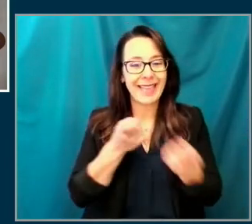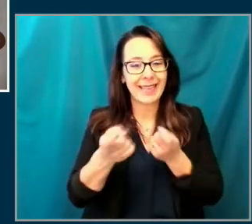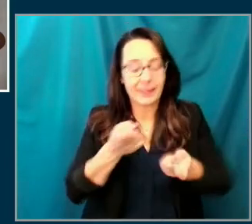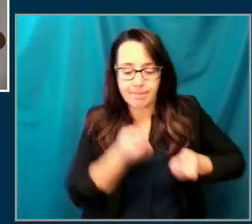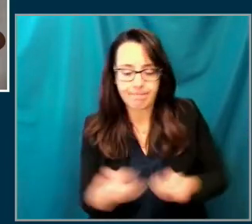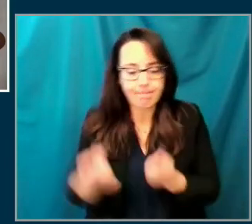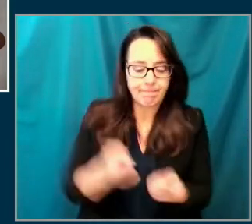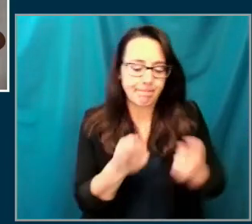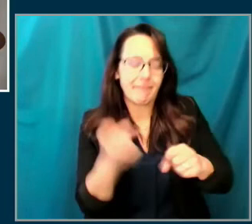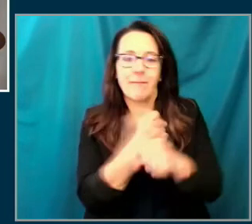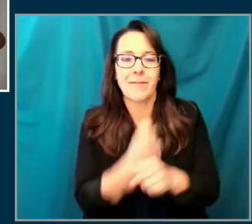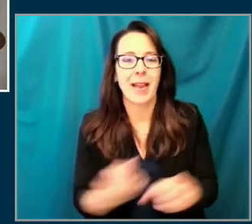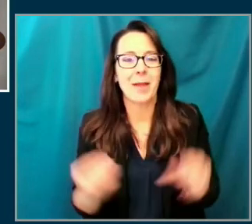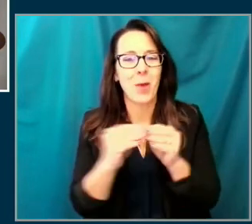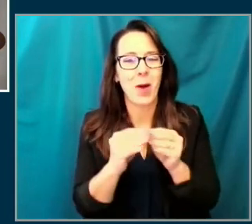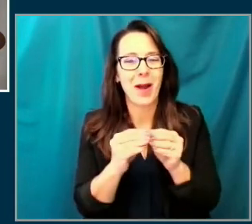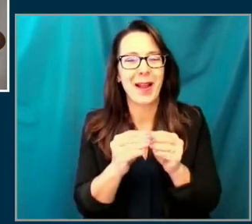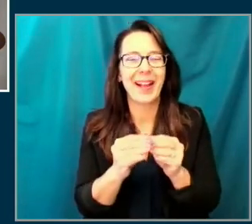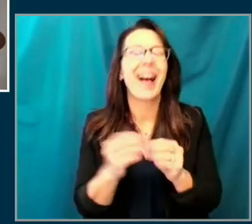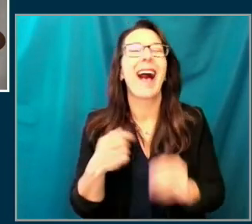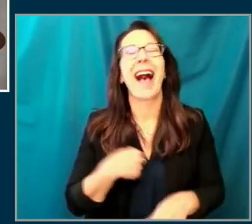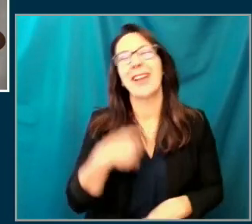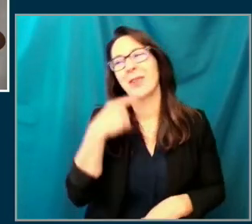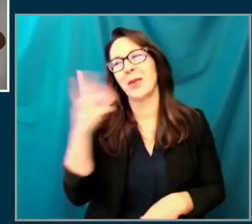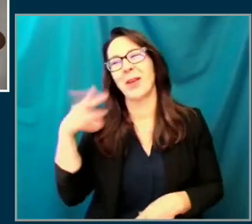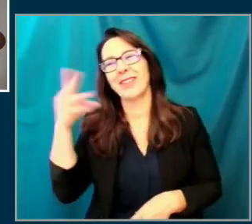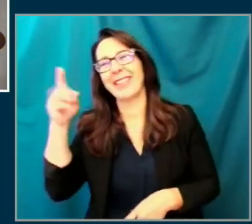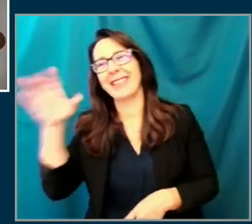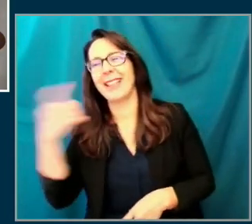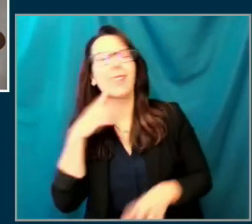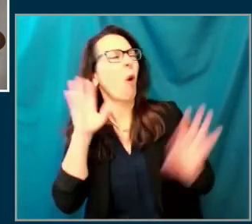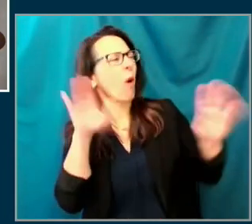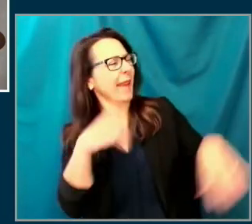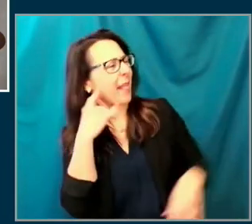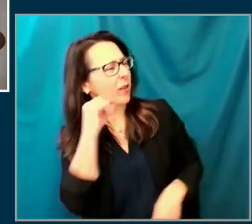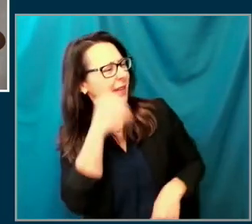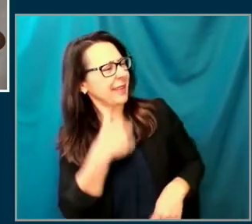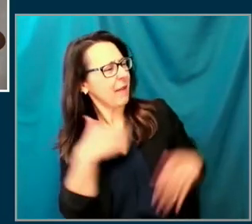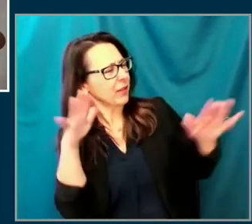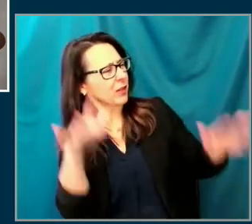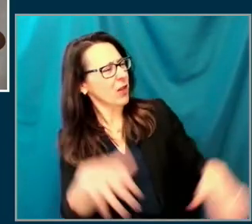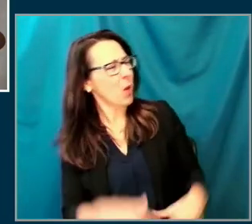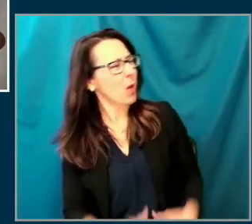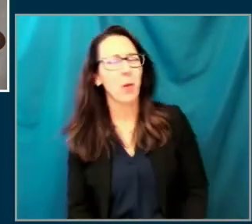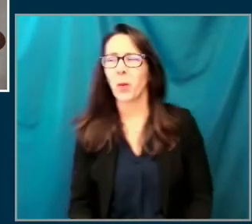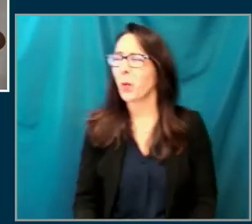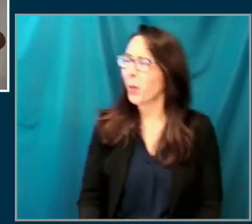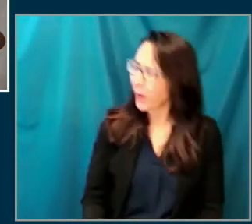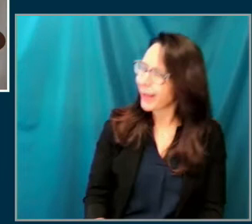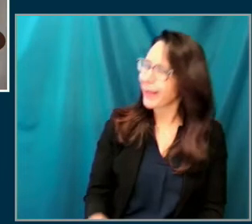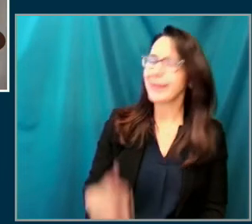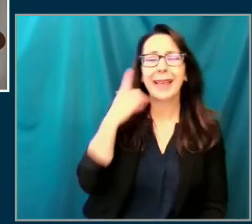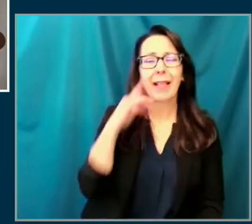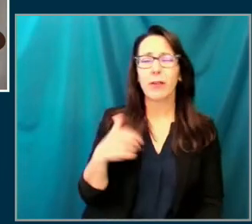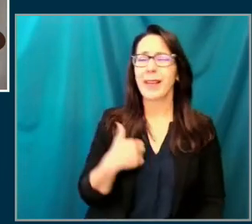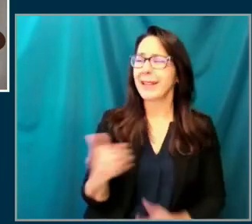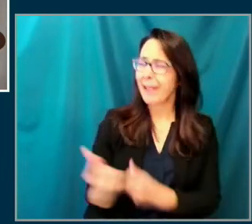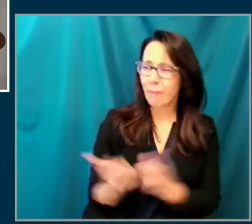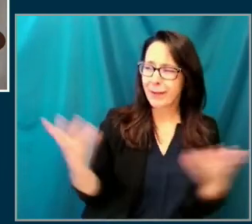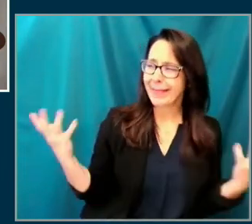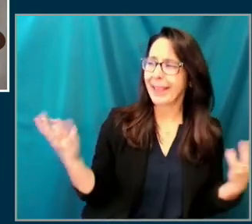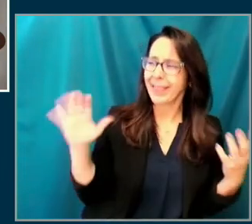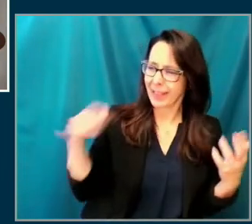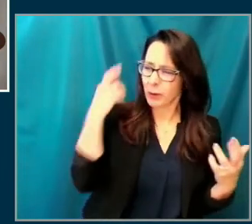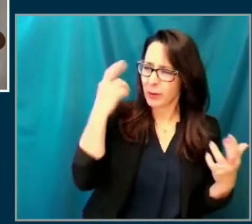California doesn't have snow. How are you going to put on ice skates? I had to remind them that California has it all. That's why we're California. We